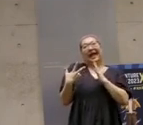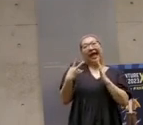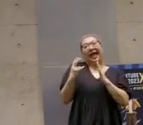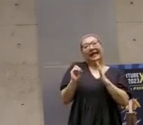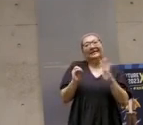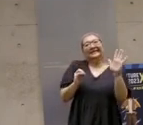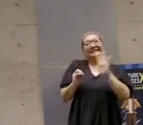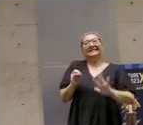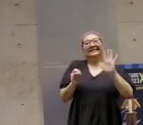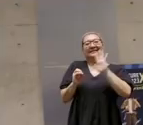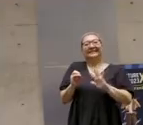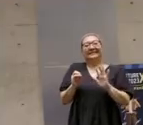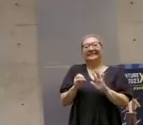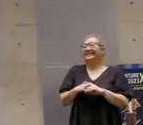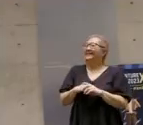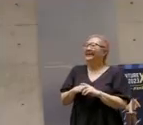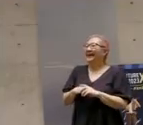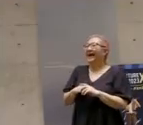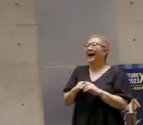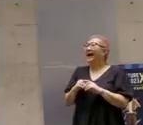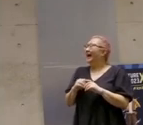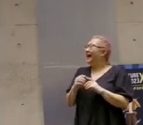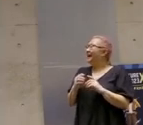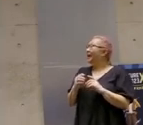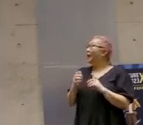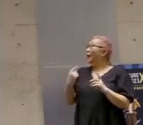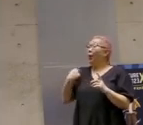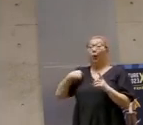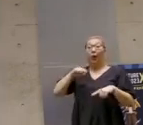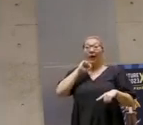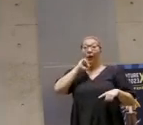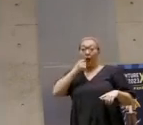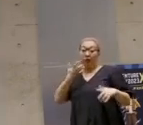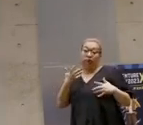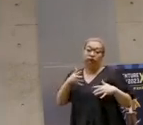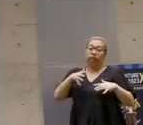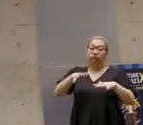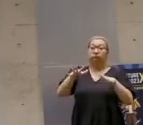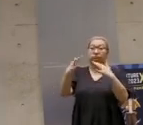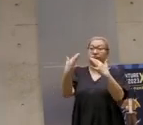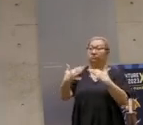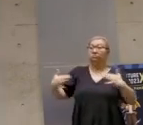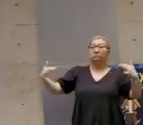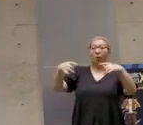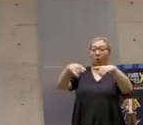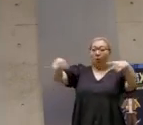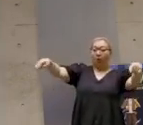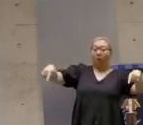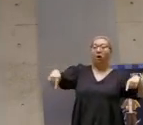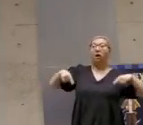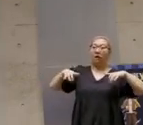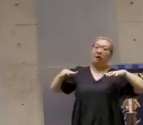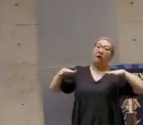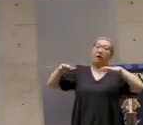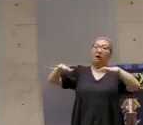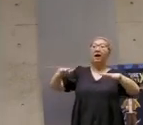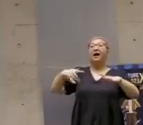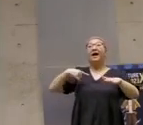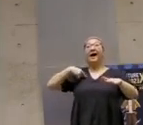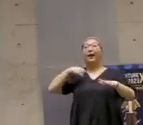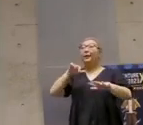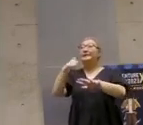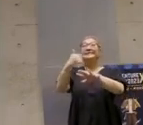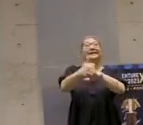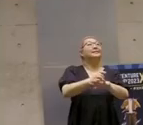sell our games at crowded halls with wonderful, wonderful fans, all through mail order, and that was what